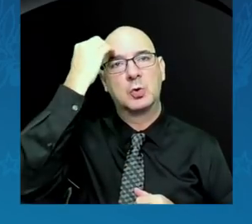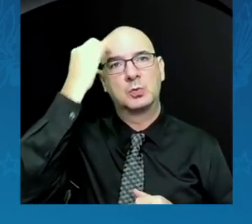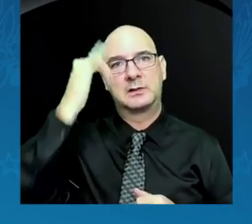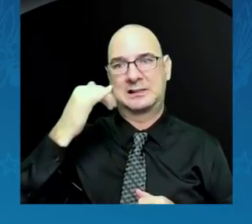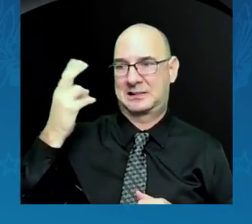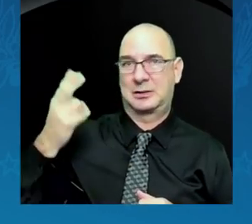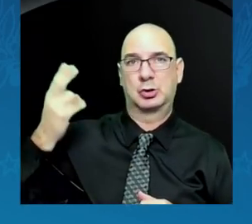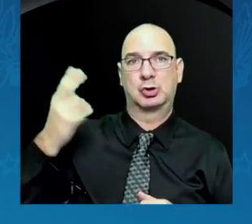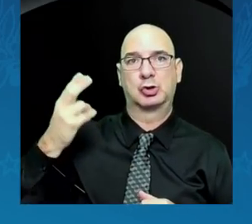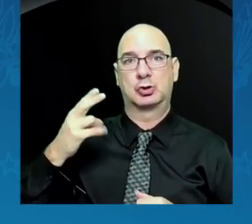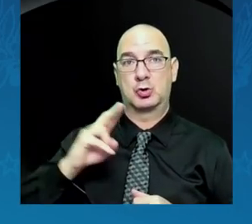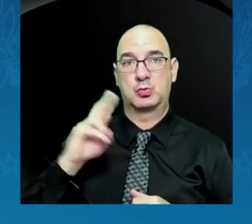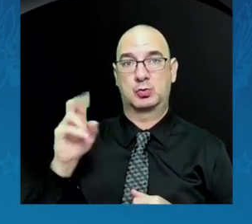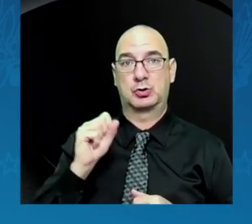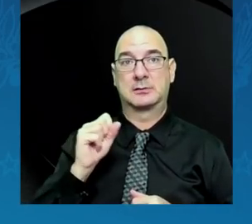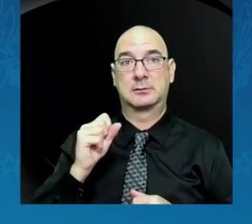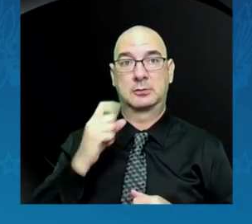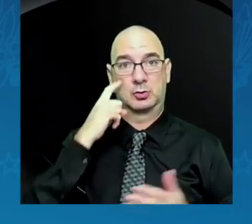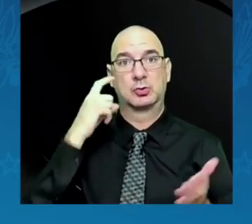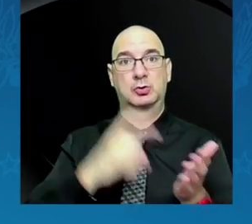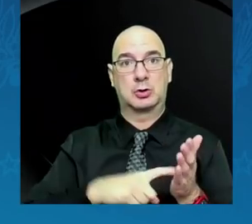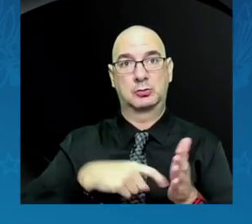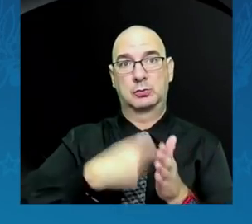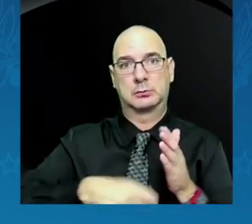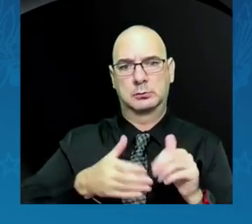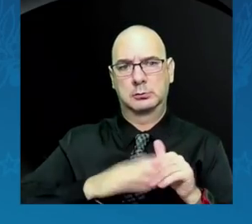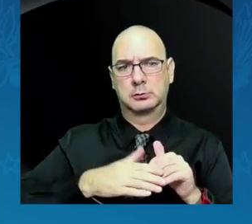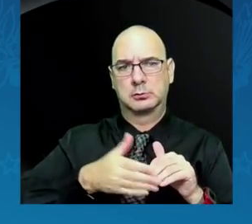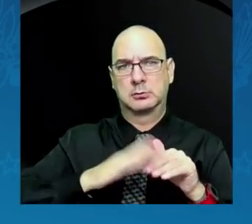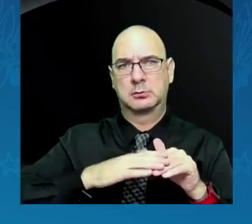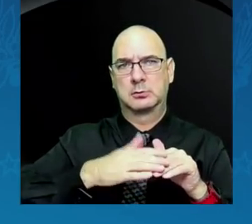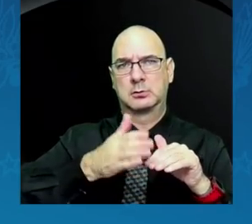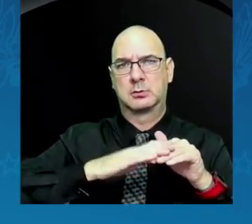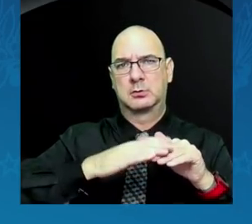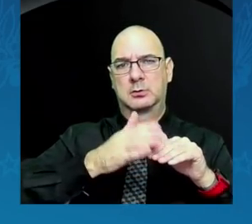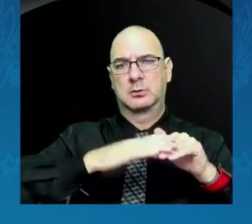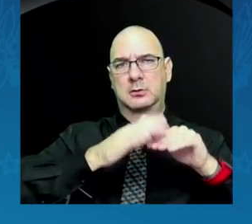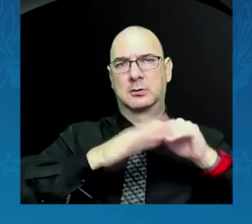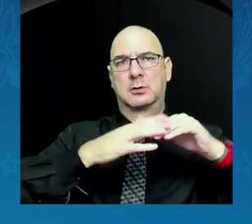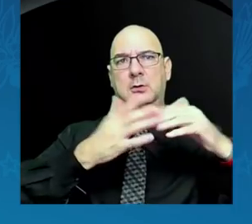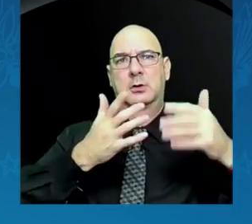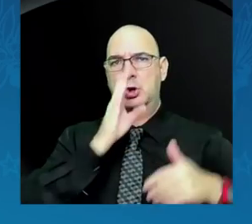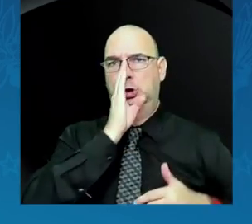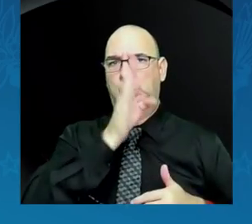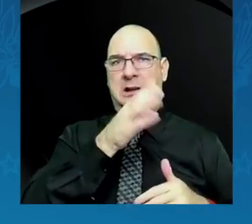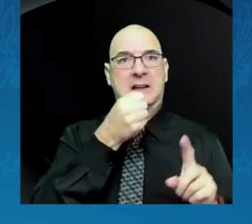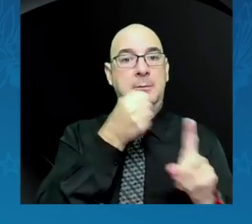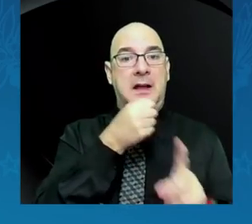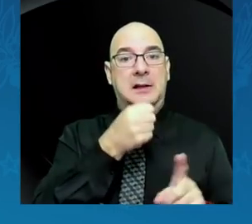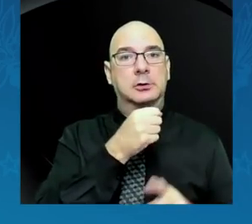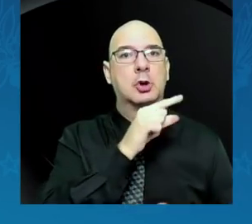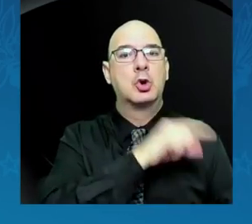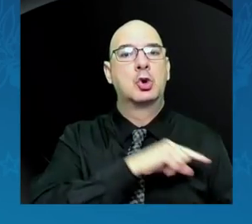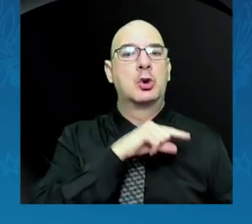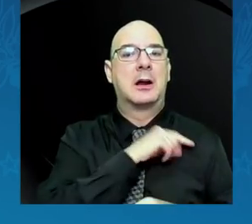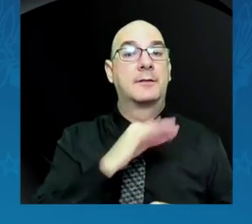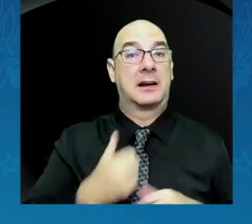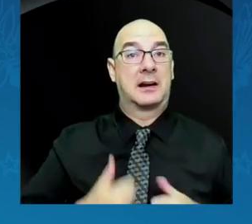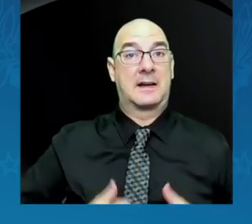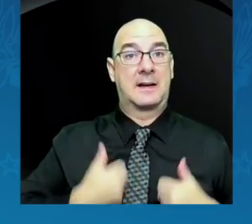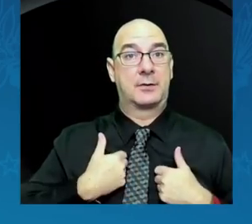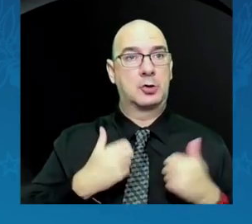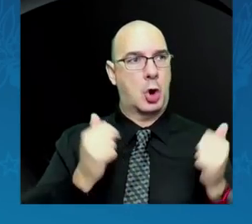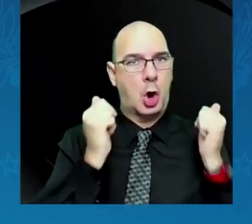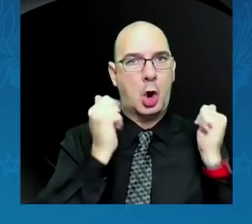go up, it has a direct impact on the quality of life for all people in our country. So it's a big